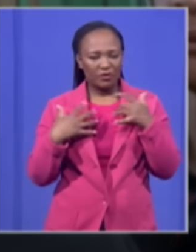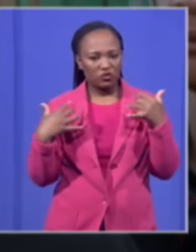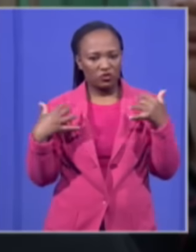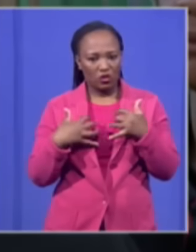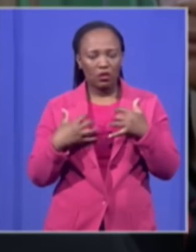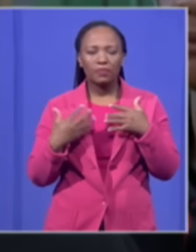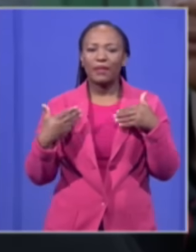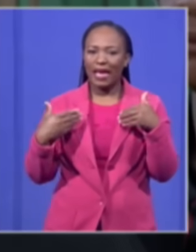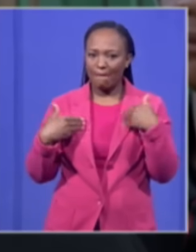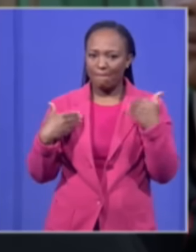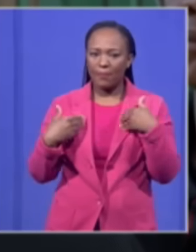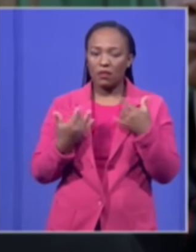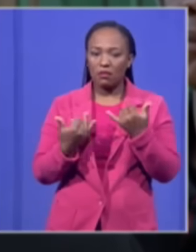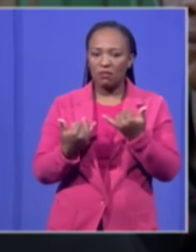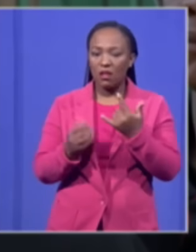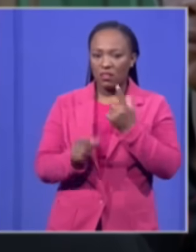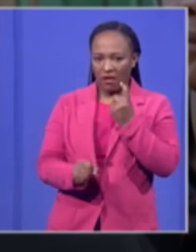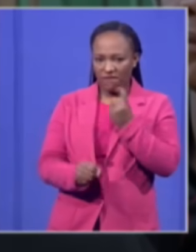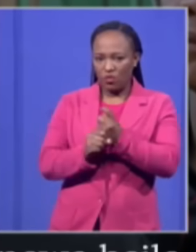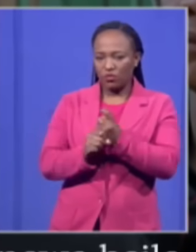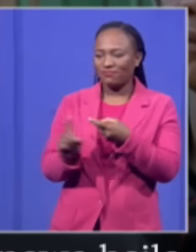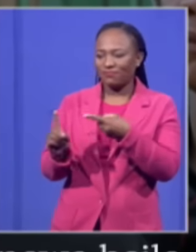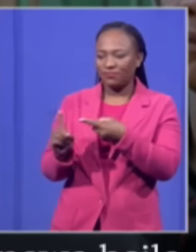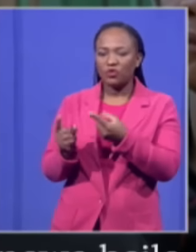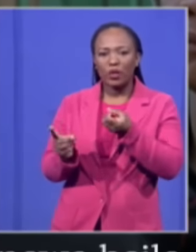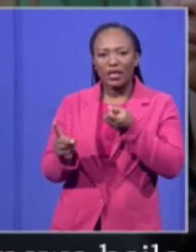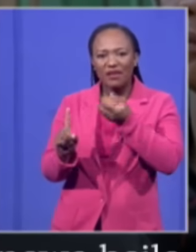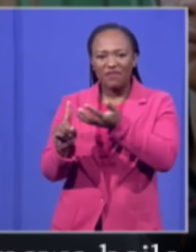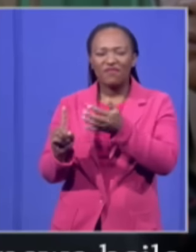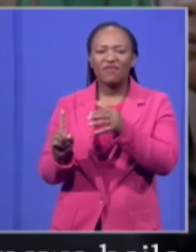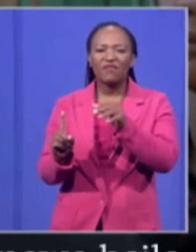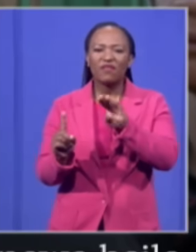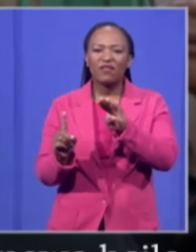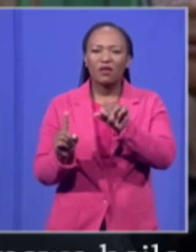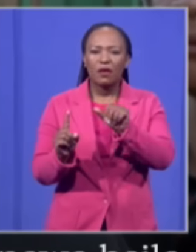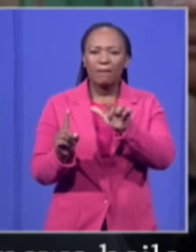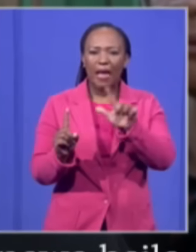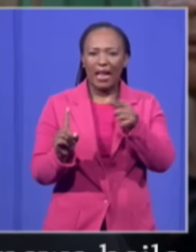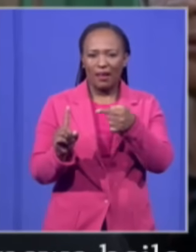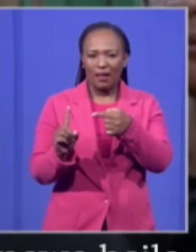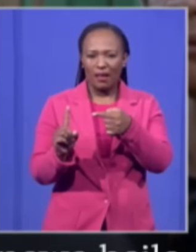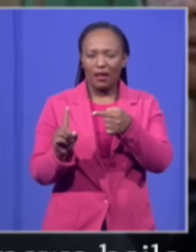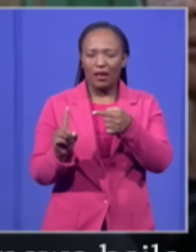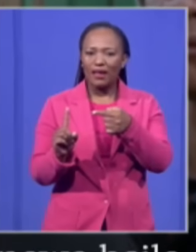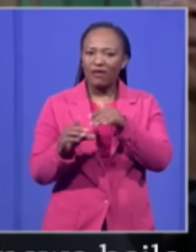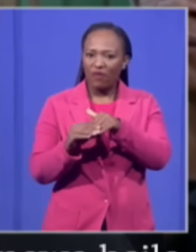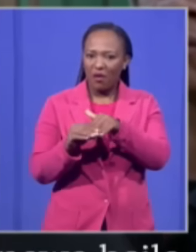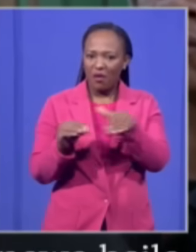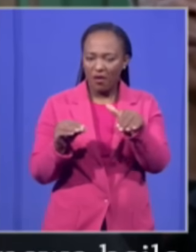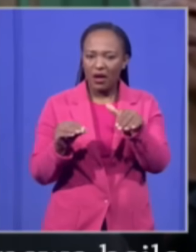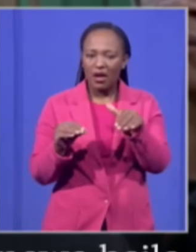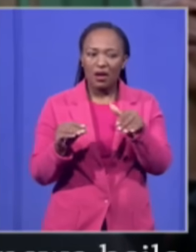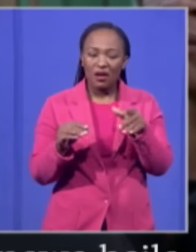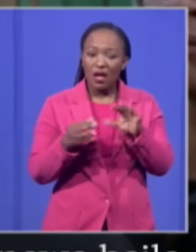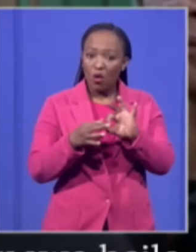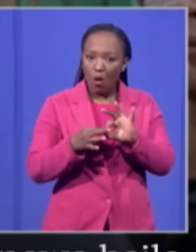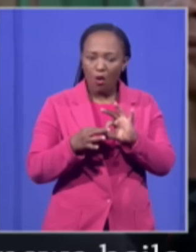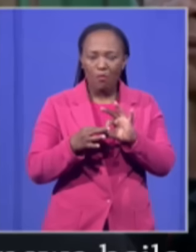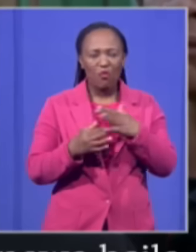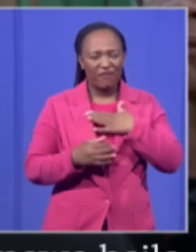dinailwe beili and le gore re botlhoko go gae re botlhoko thata hela but